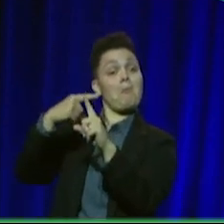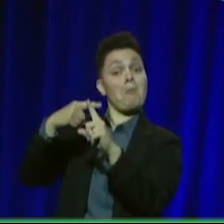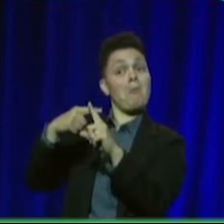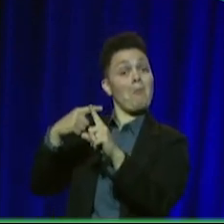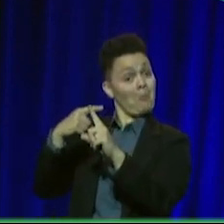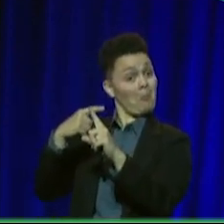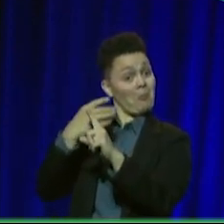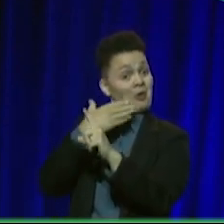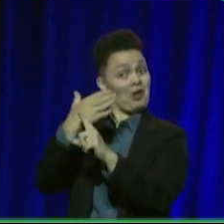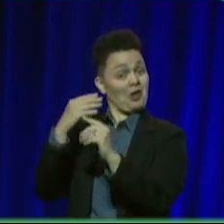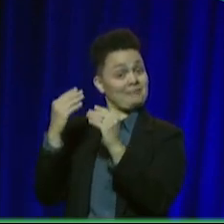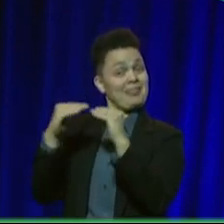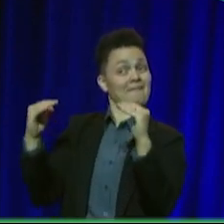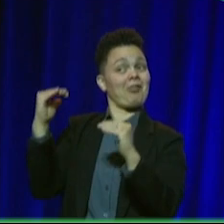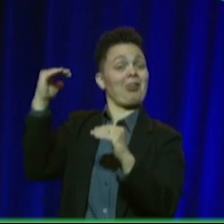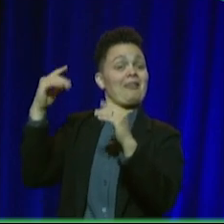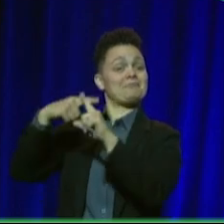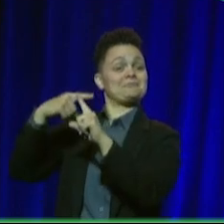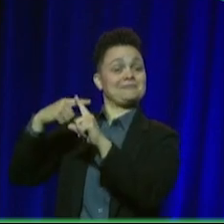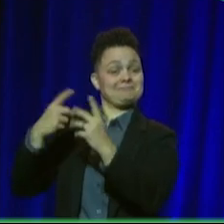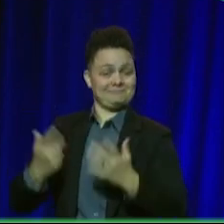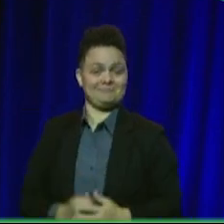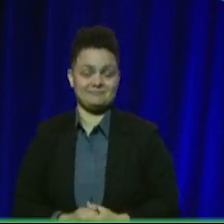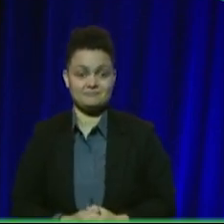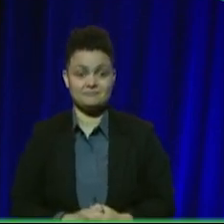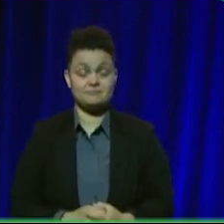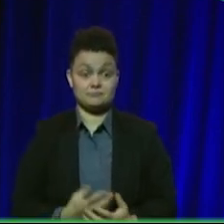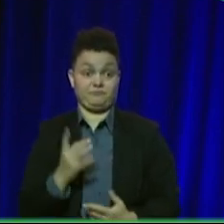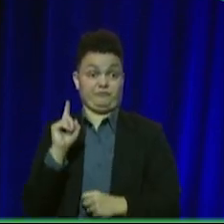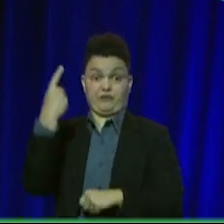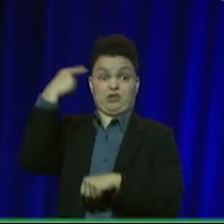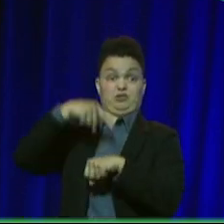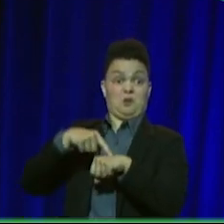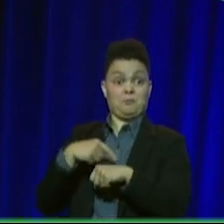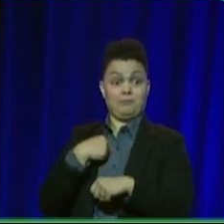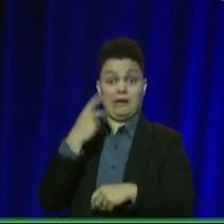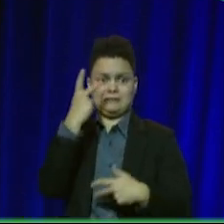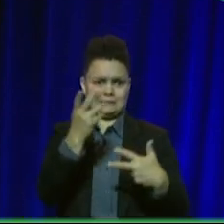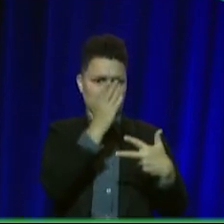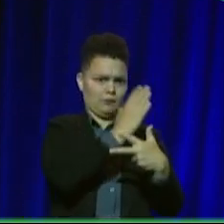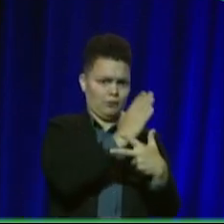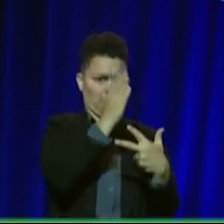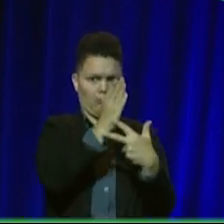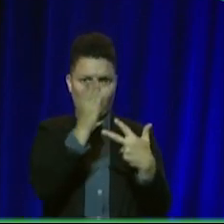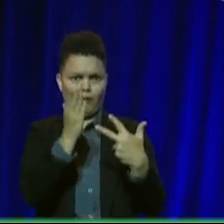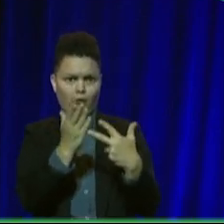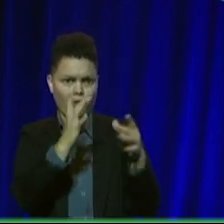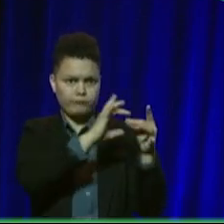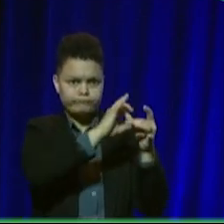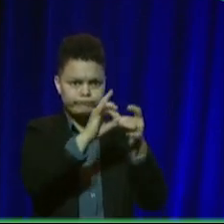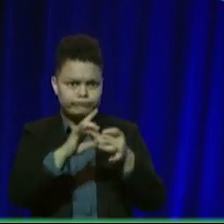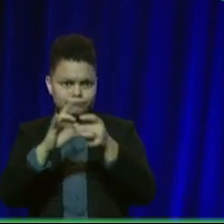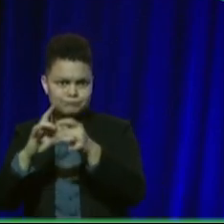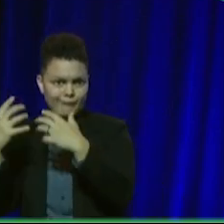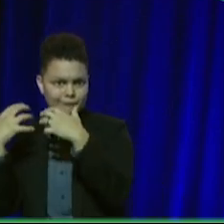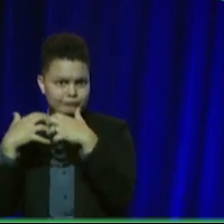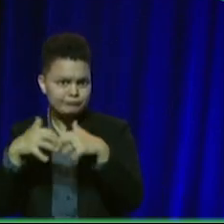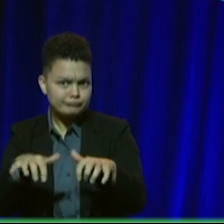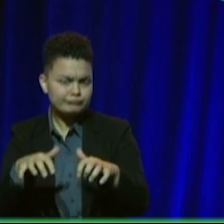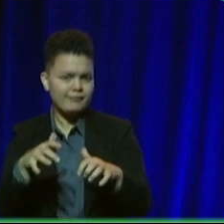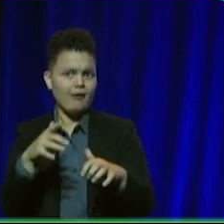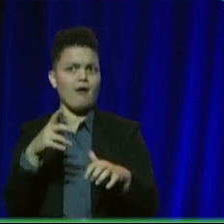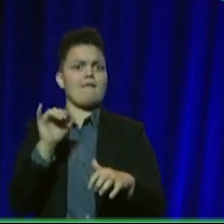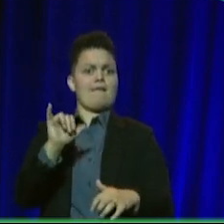time in this industry, I see these 3 factors coming together. A new way to integrate accessibility into your